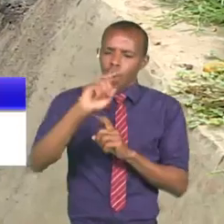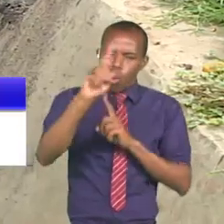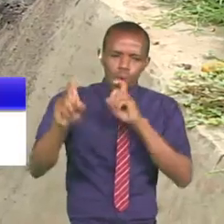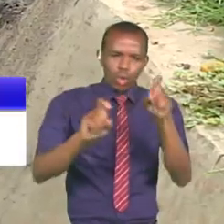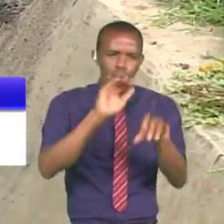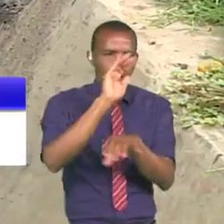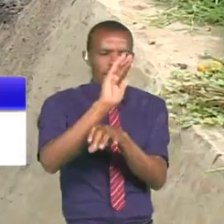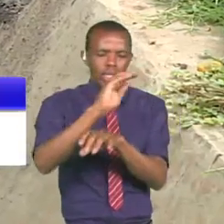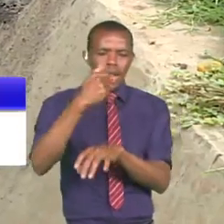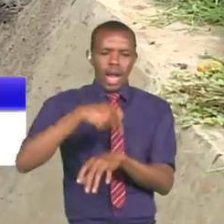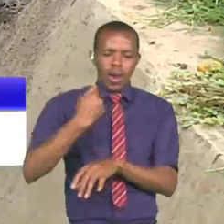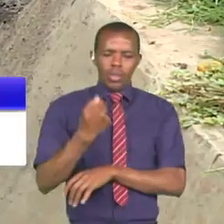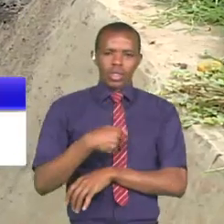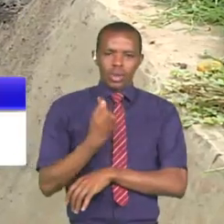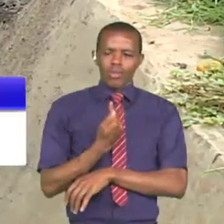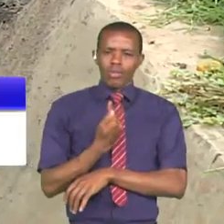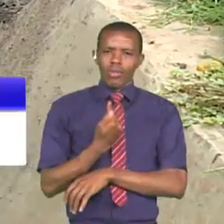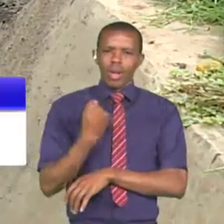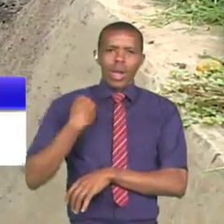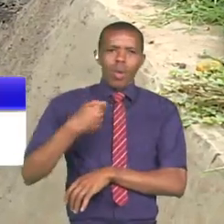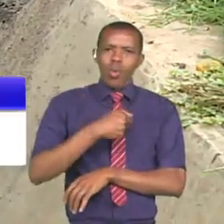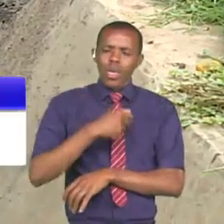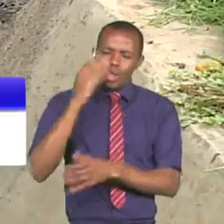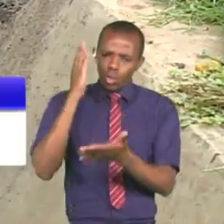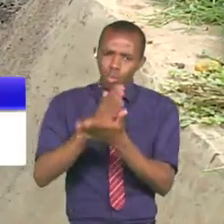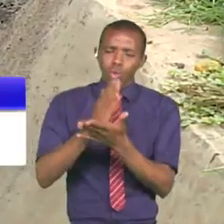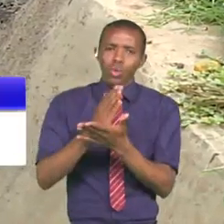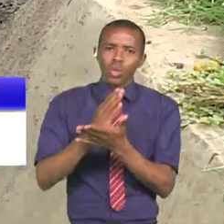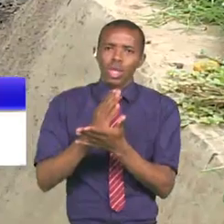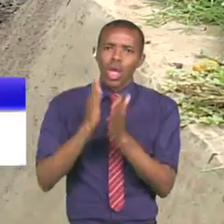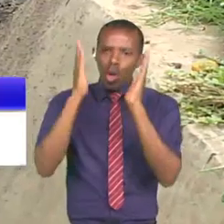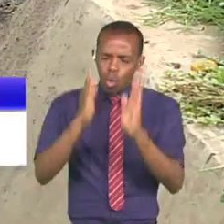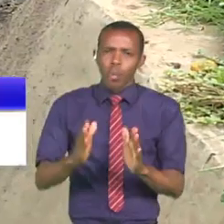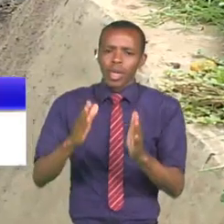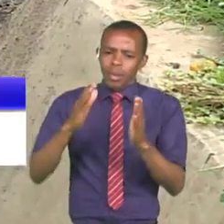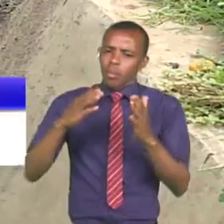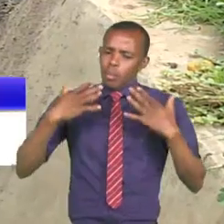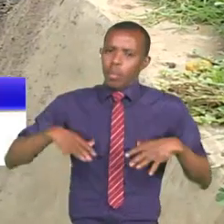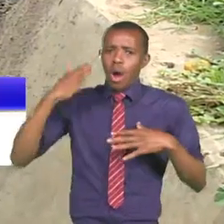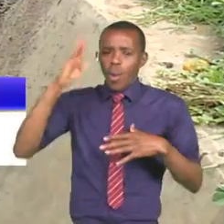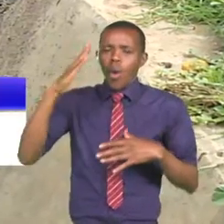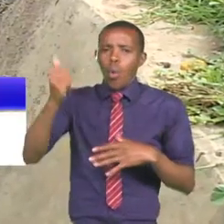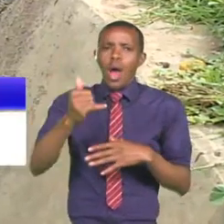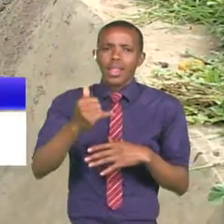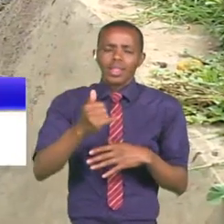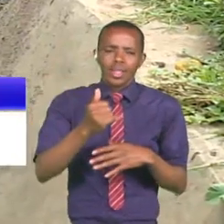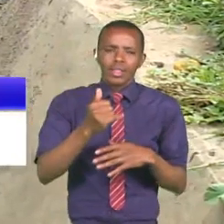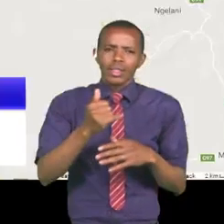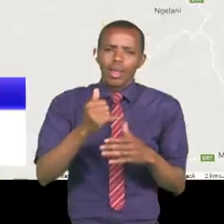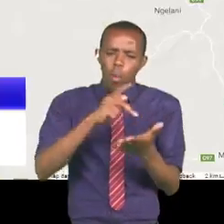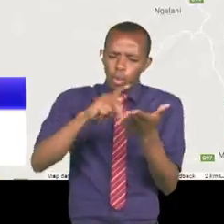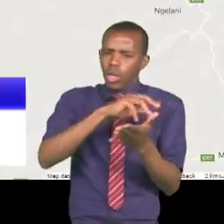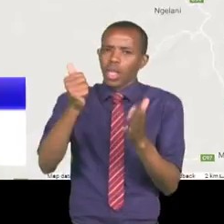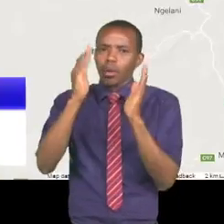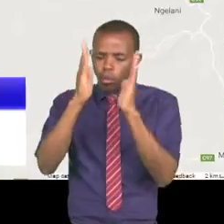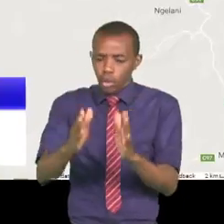asking ourselves. Are we really civilized? Are humans being really civilized now? Why are they feeding other people with their own shit?